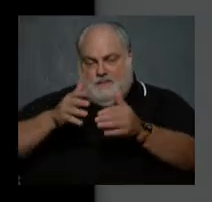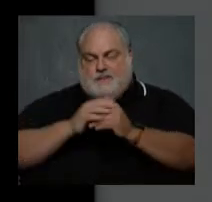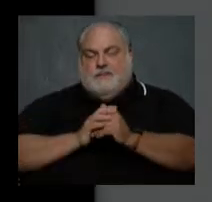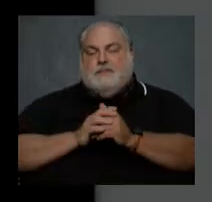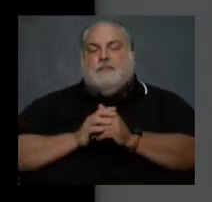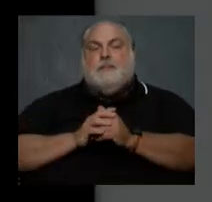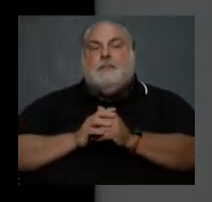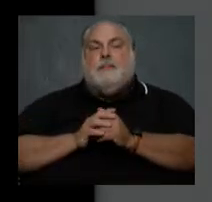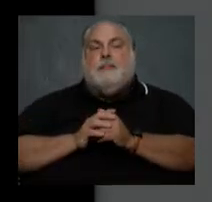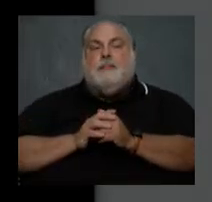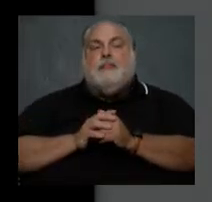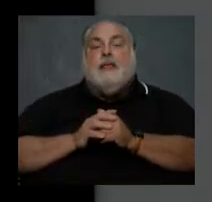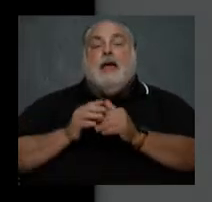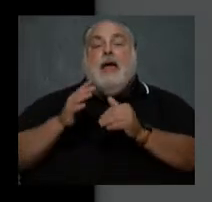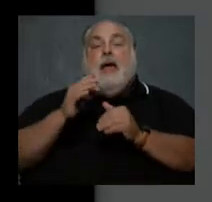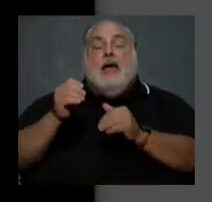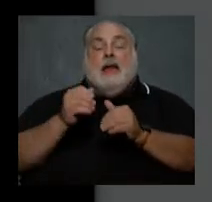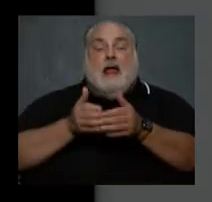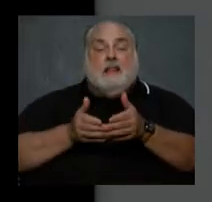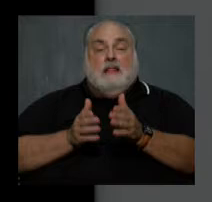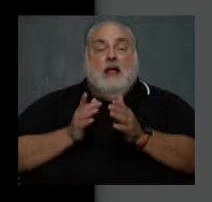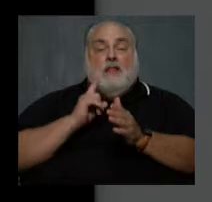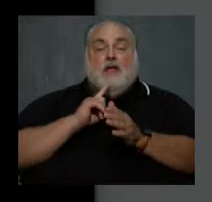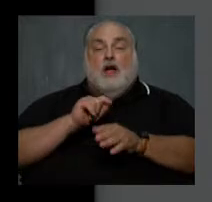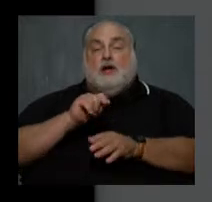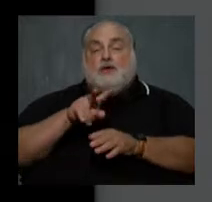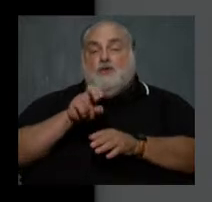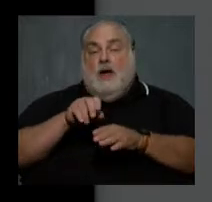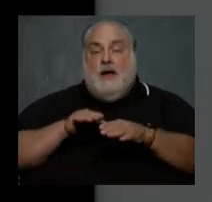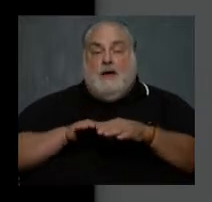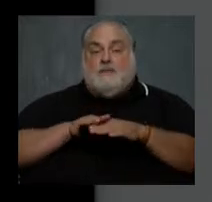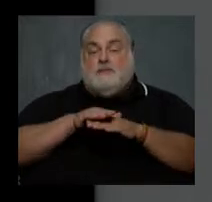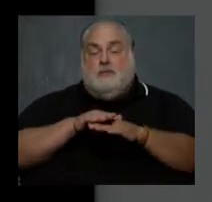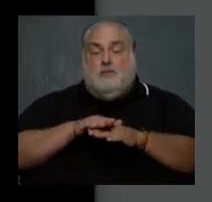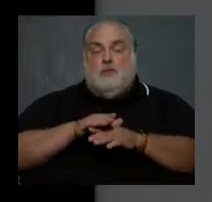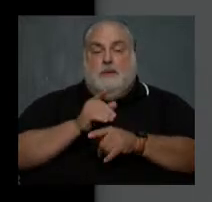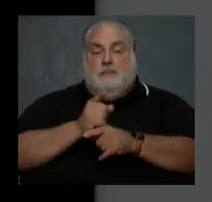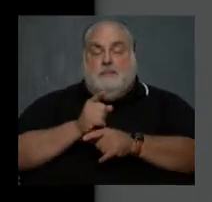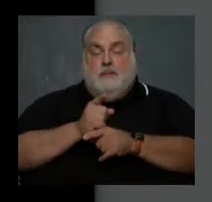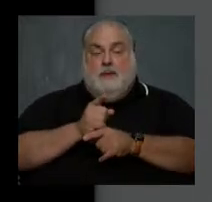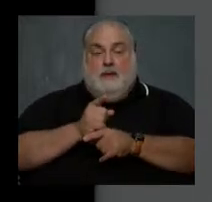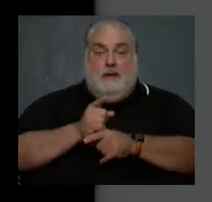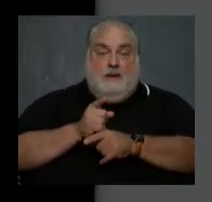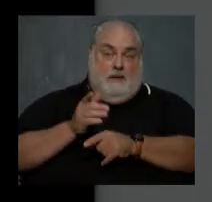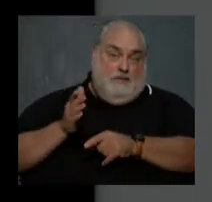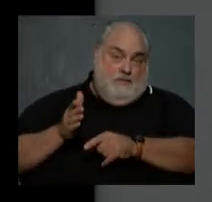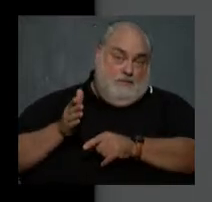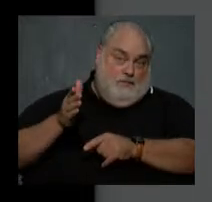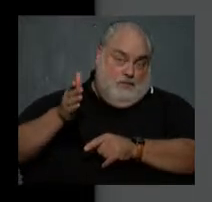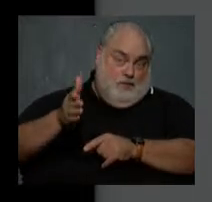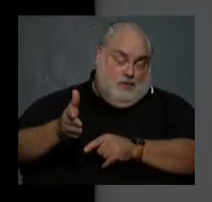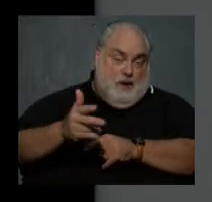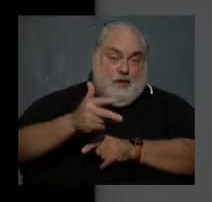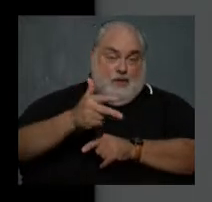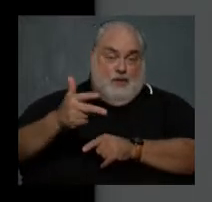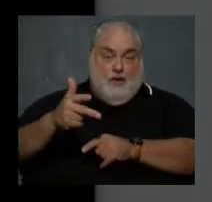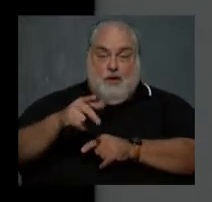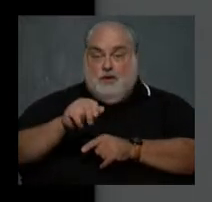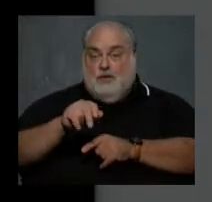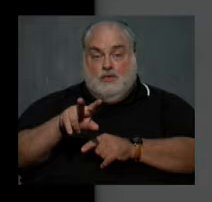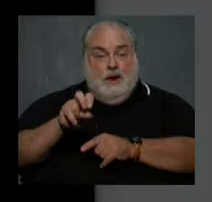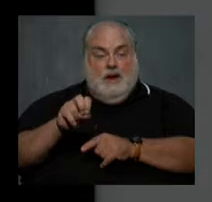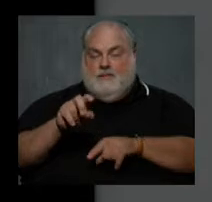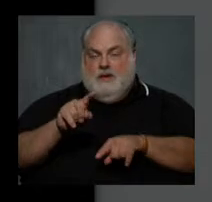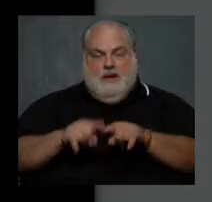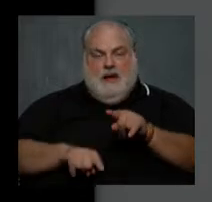and 31-210 to allow the drives as proposed on the site. In the future, a third drive will not be